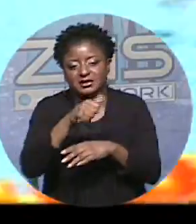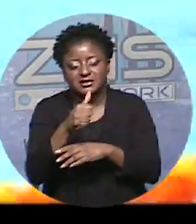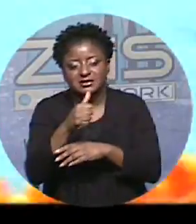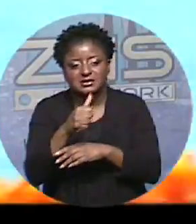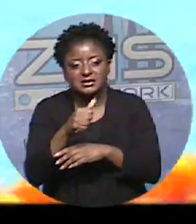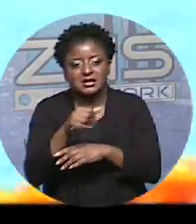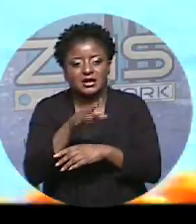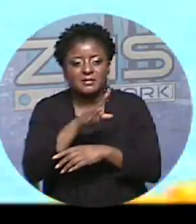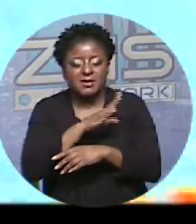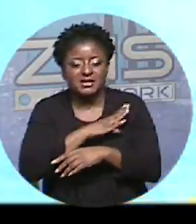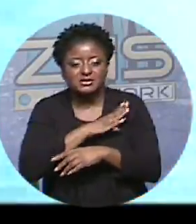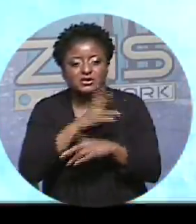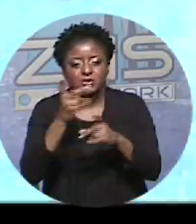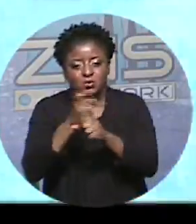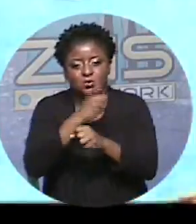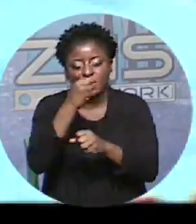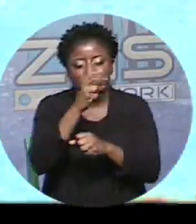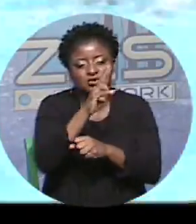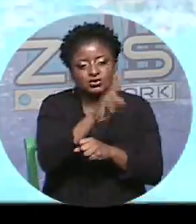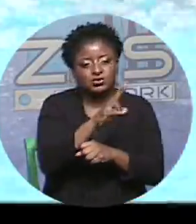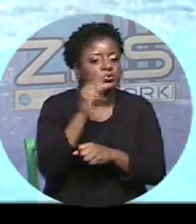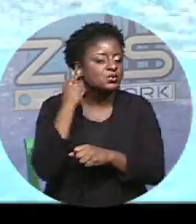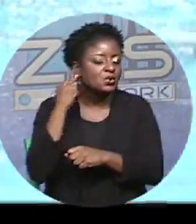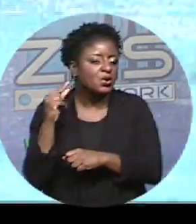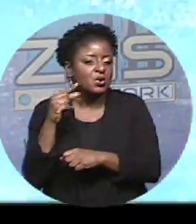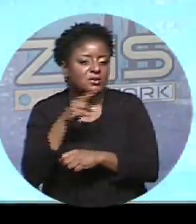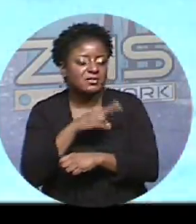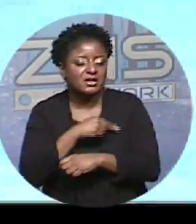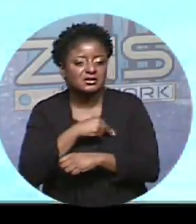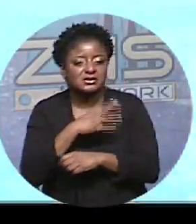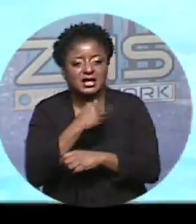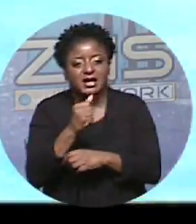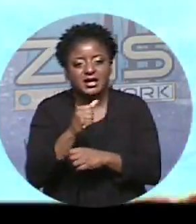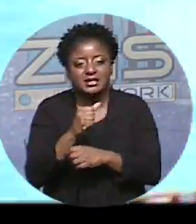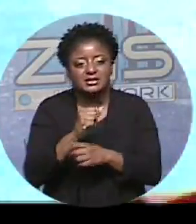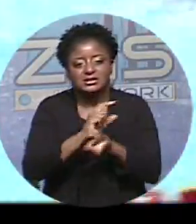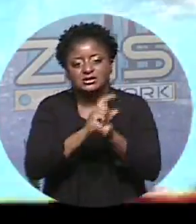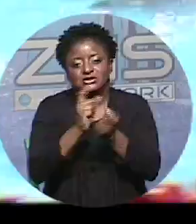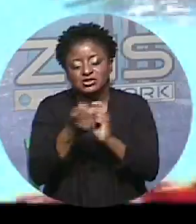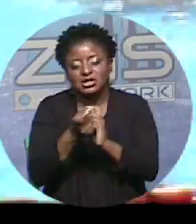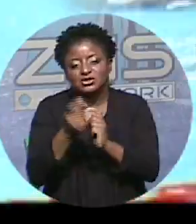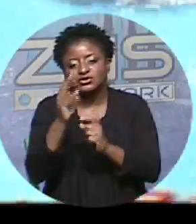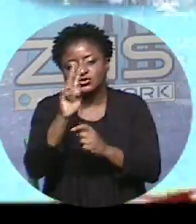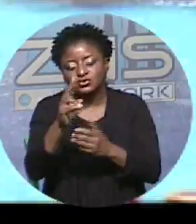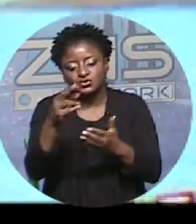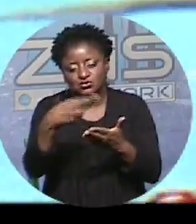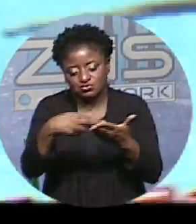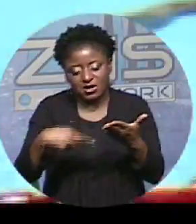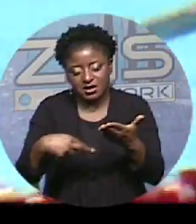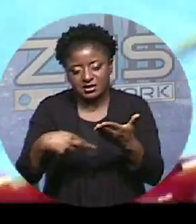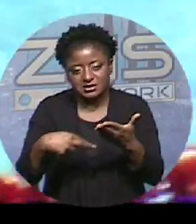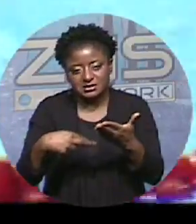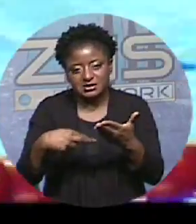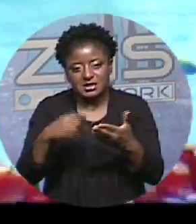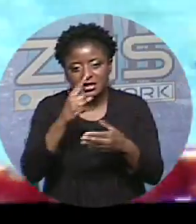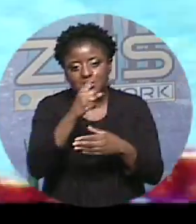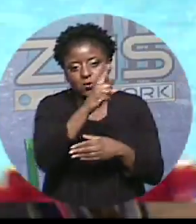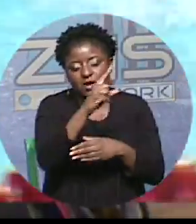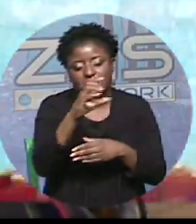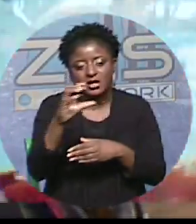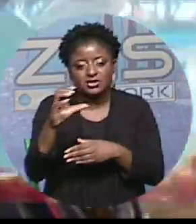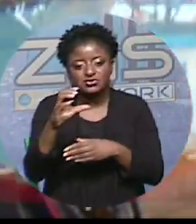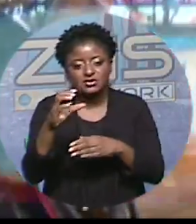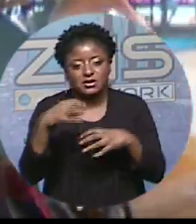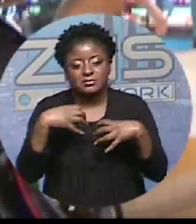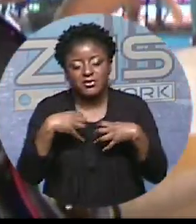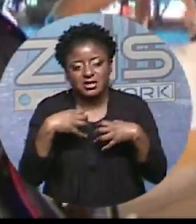Bastian not only won 2 gold medals, but he also erased 2 records in the 13-14 boys 100 breast and 13-14 boys 50 free.